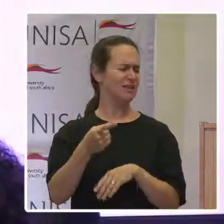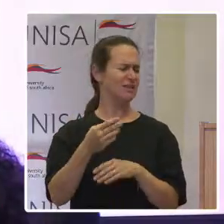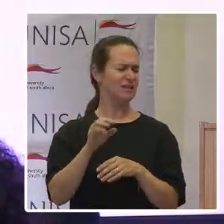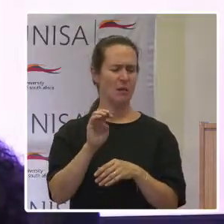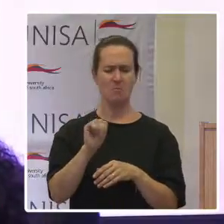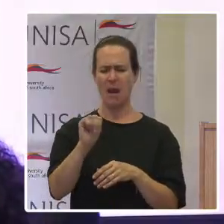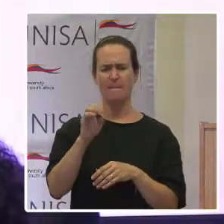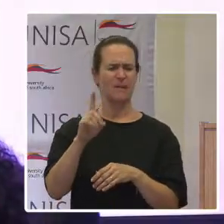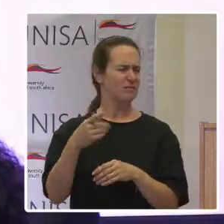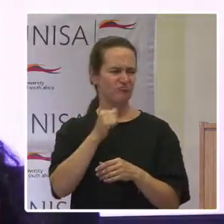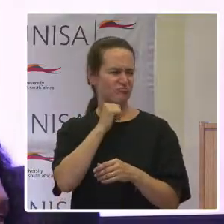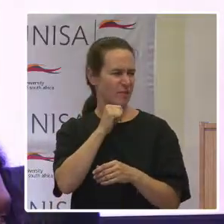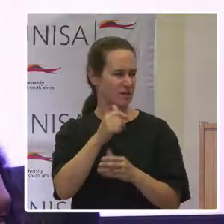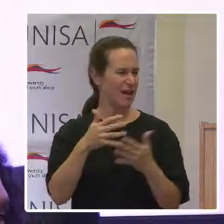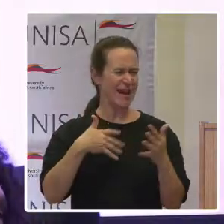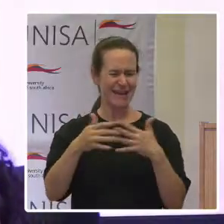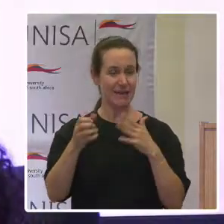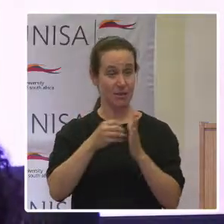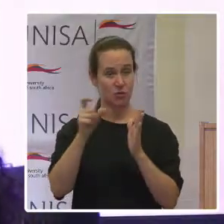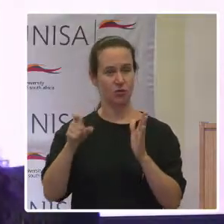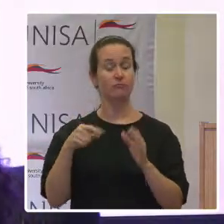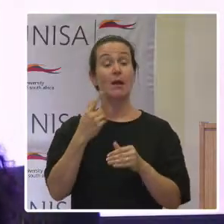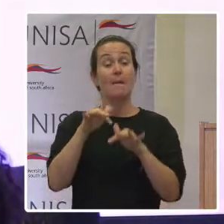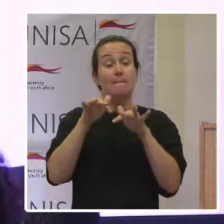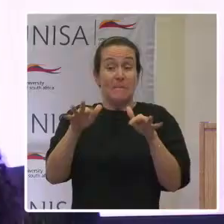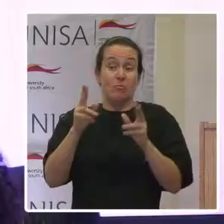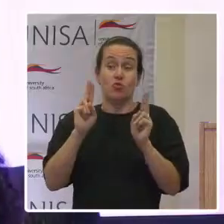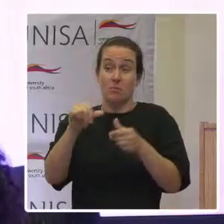matter, student. Civilians.